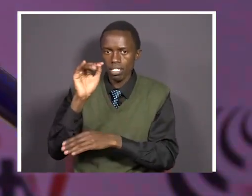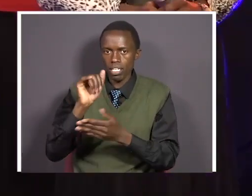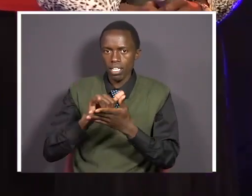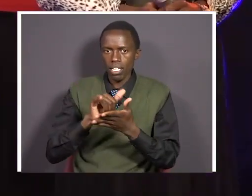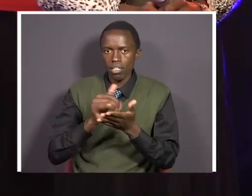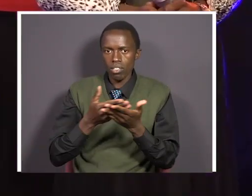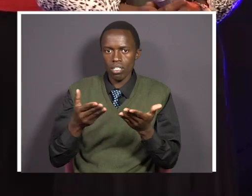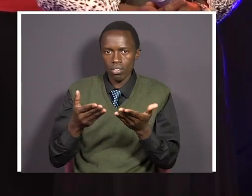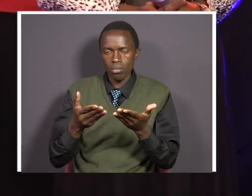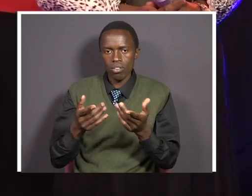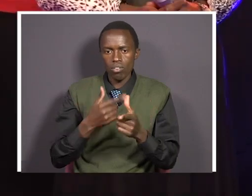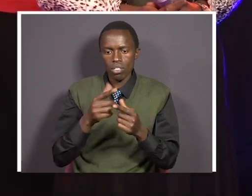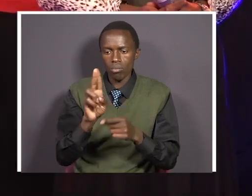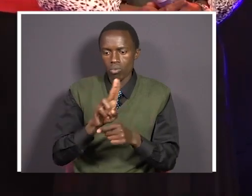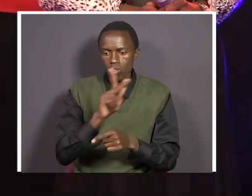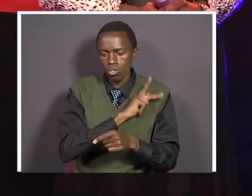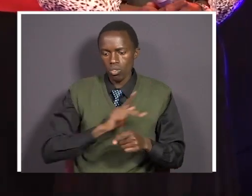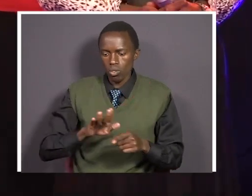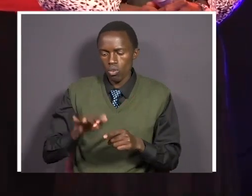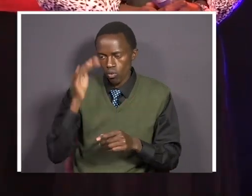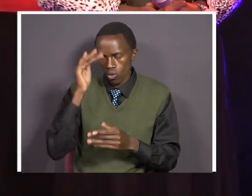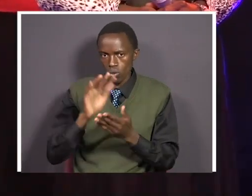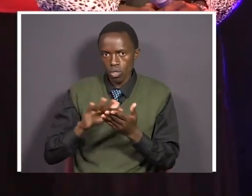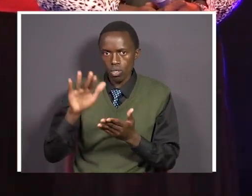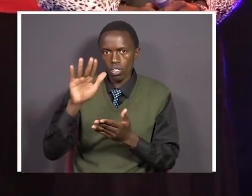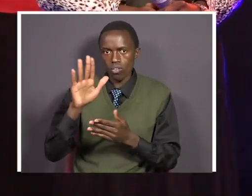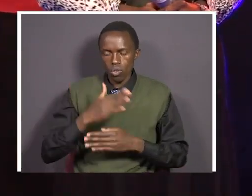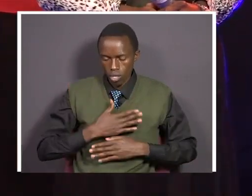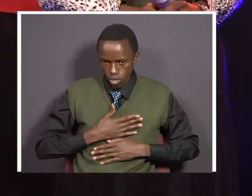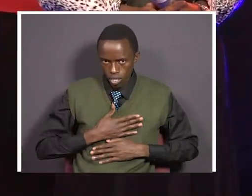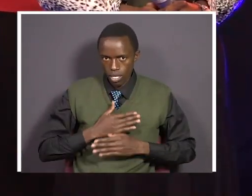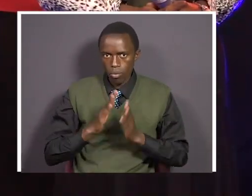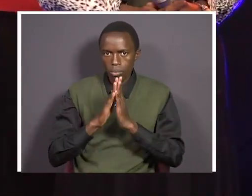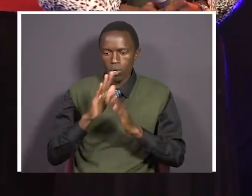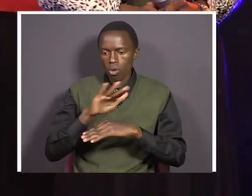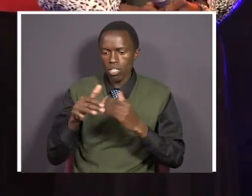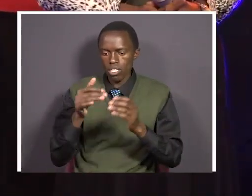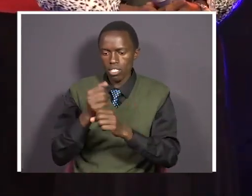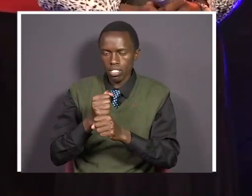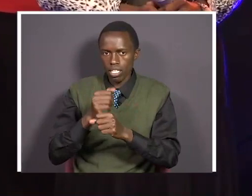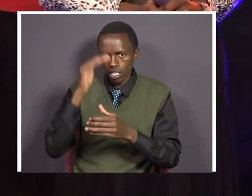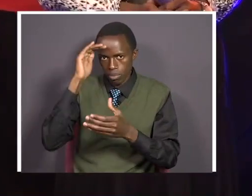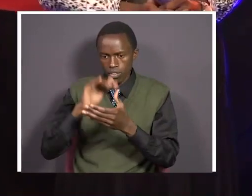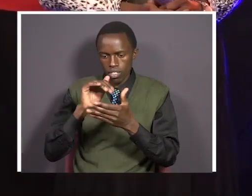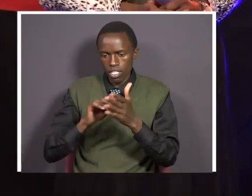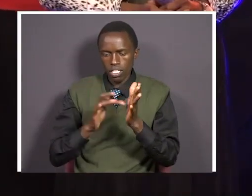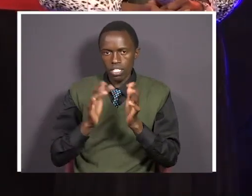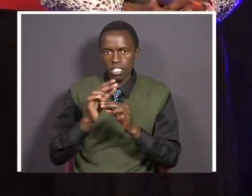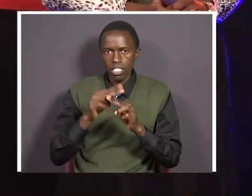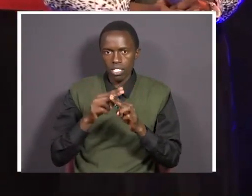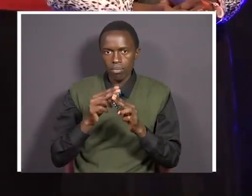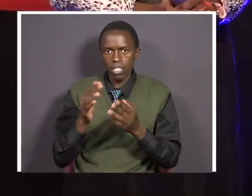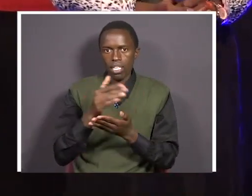that the funds will be used for your kingdom, for your glory, and for your fame. We pray all this, trusting and believing in Jesus'